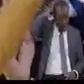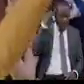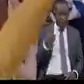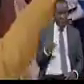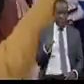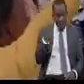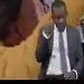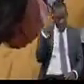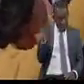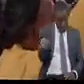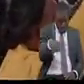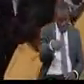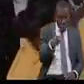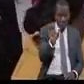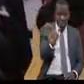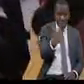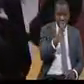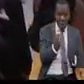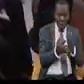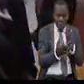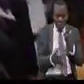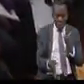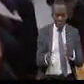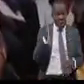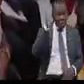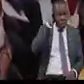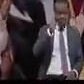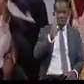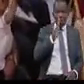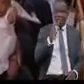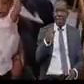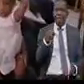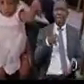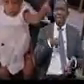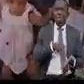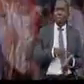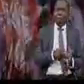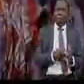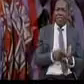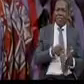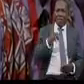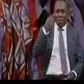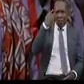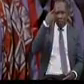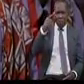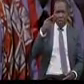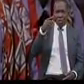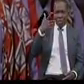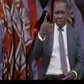those lions. And the lions knew that is poison. Don't eat that one.